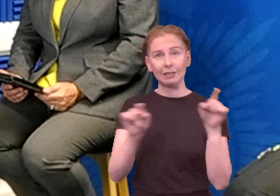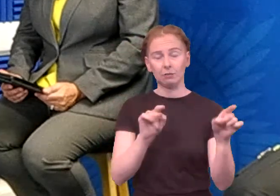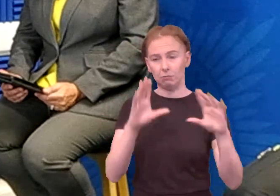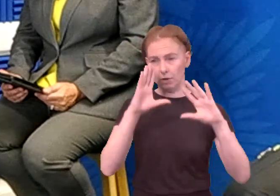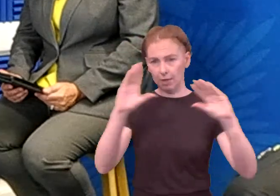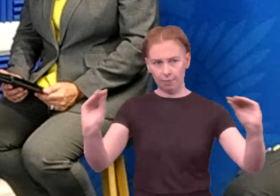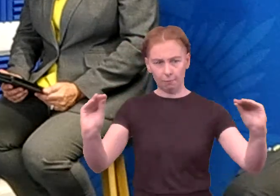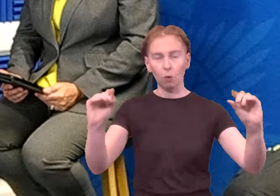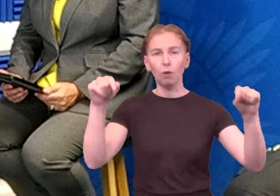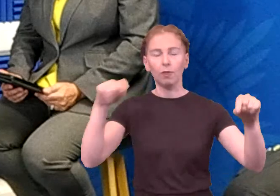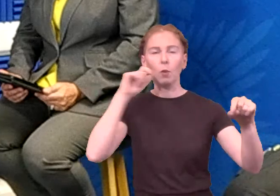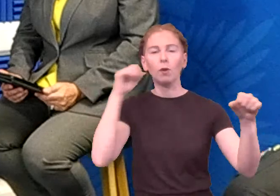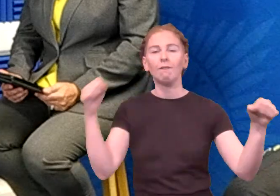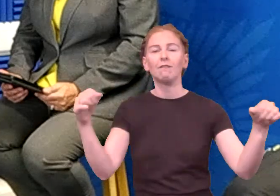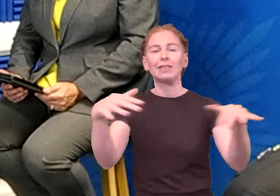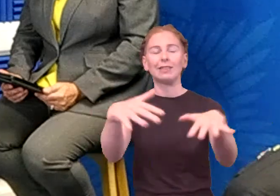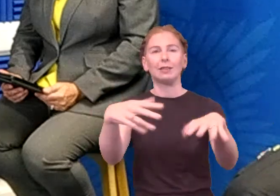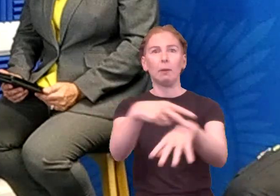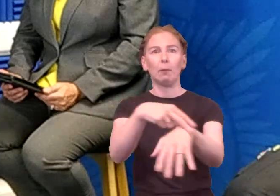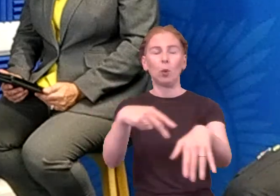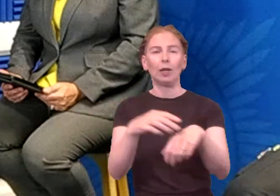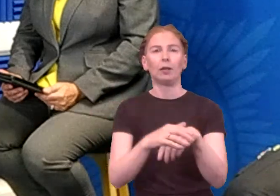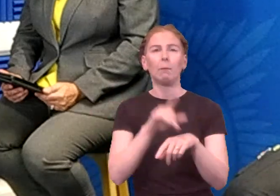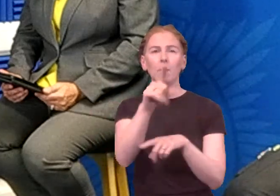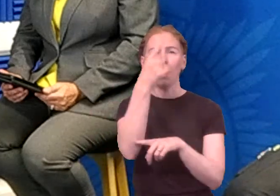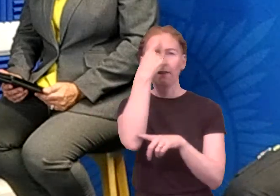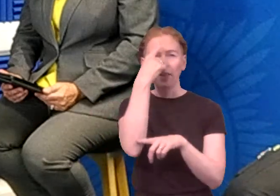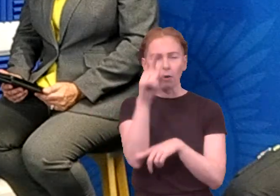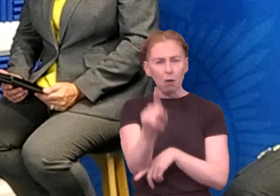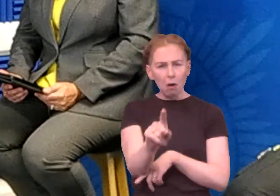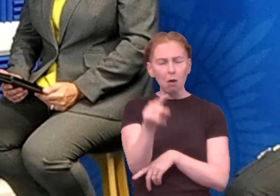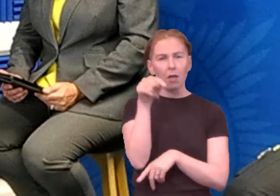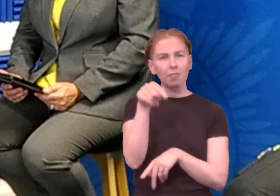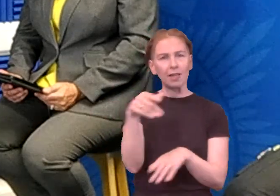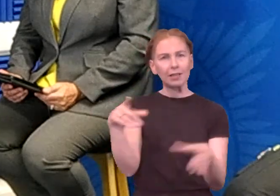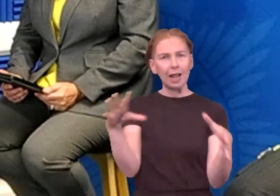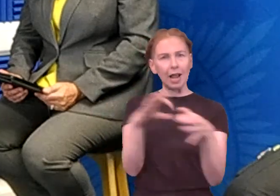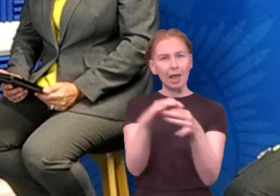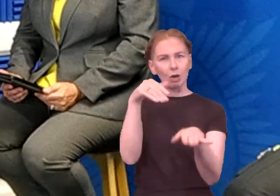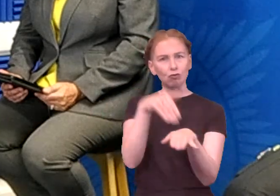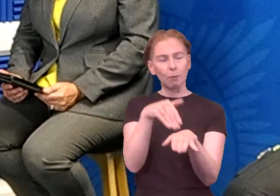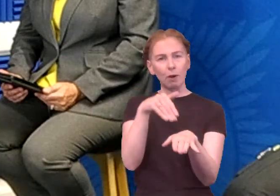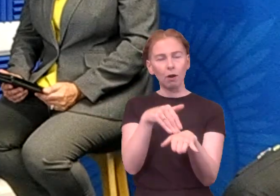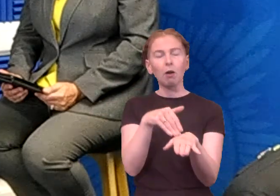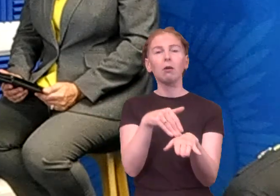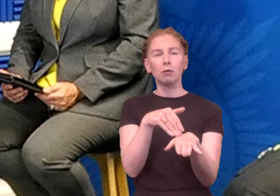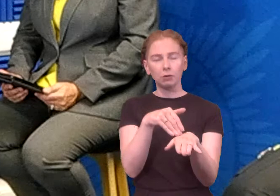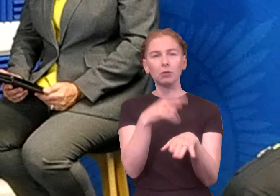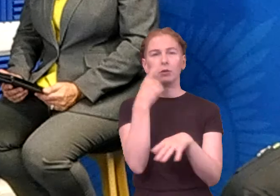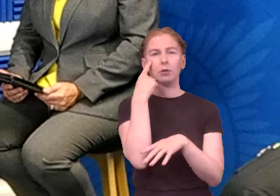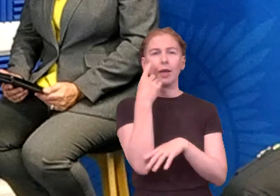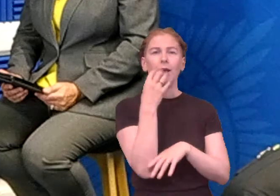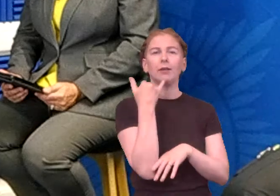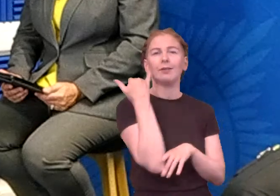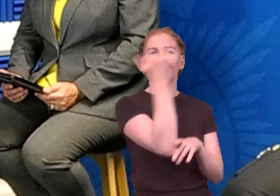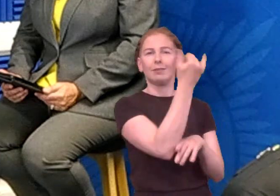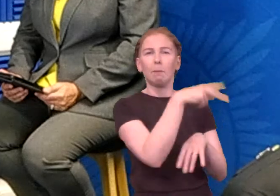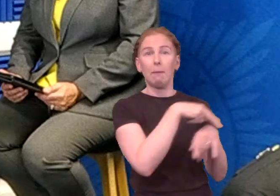other people. But if you suspect there's a criminal element to it, please tell the police as well, because things can get lost in